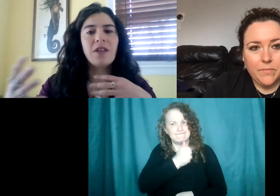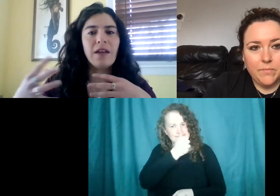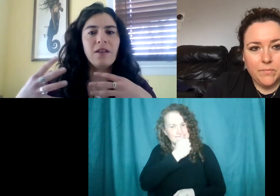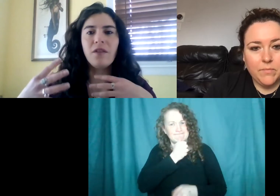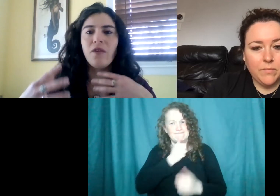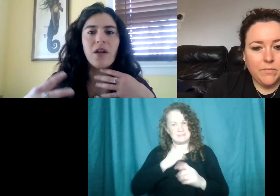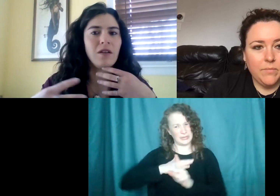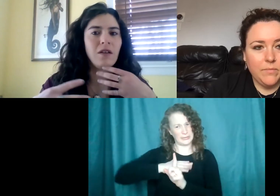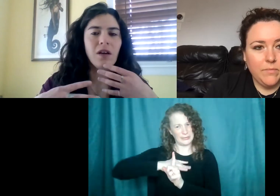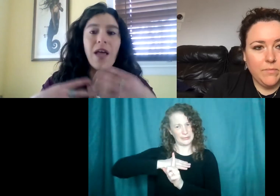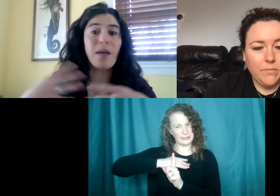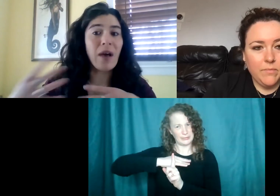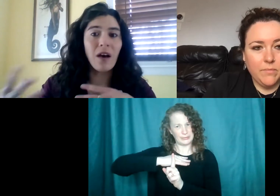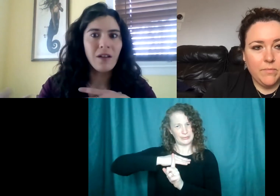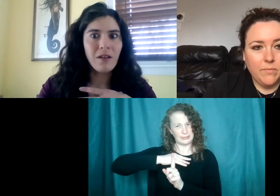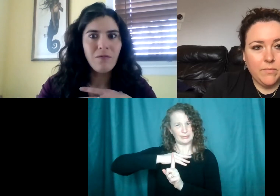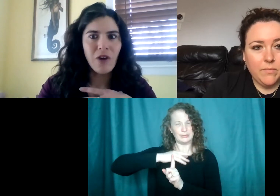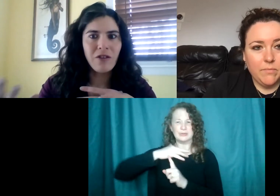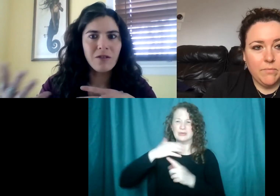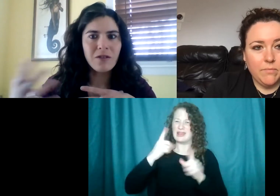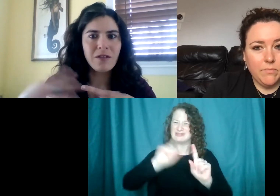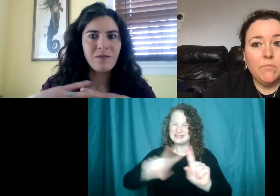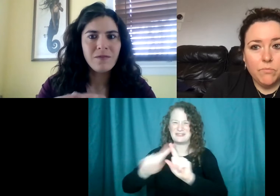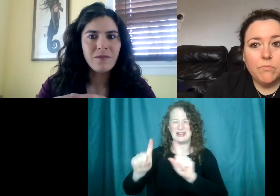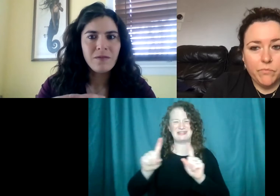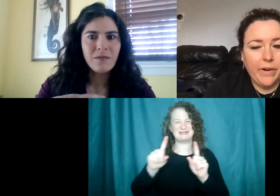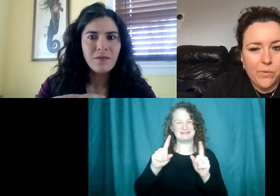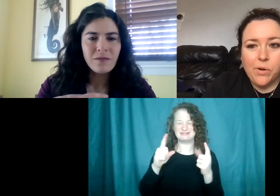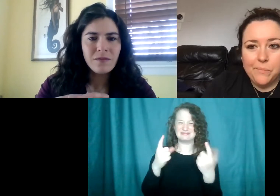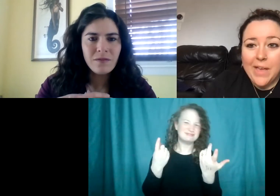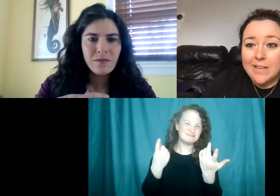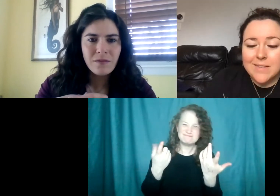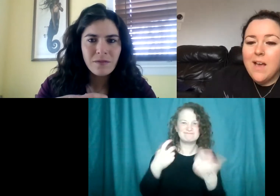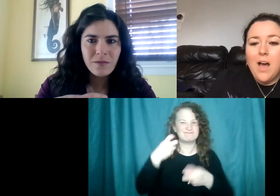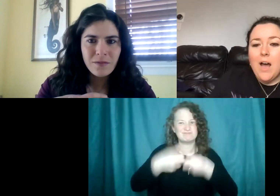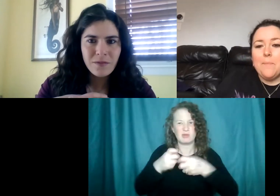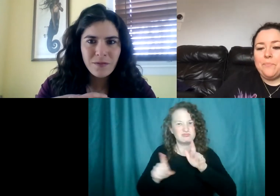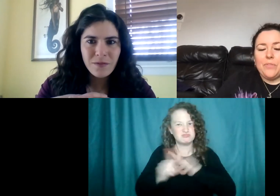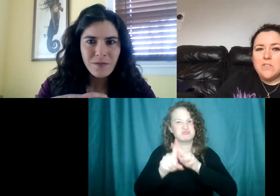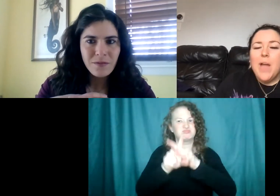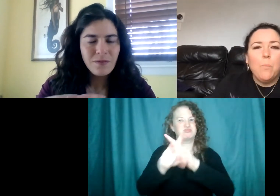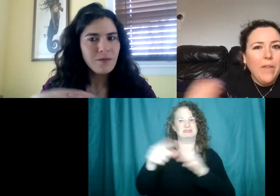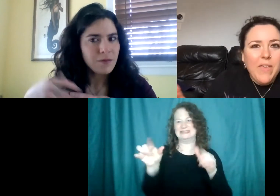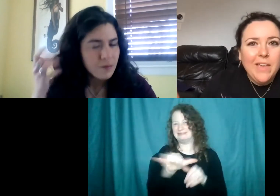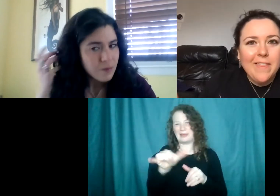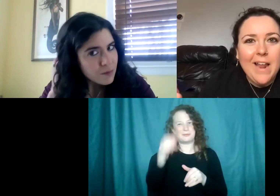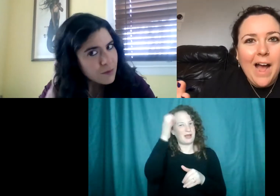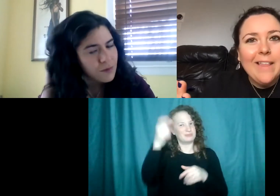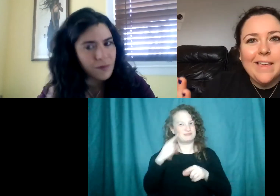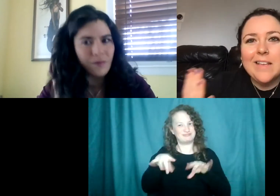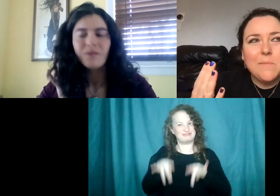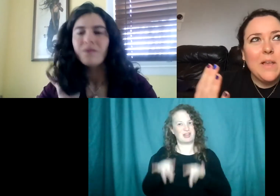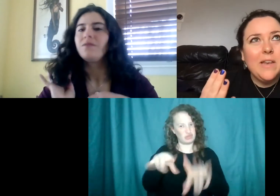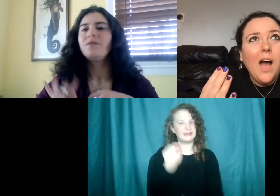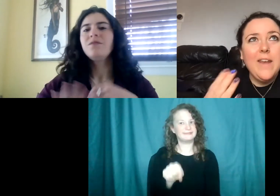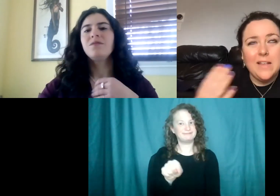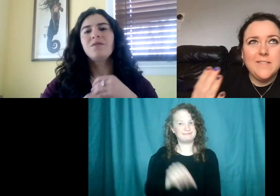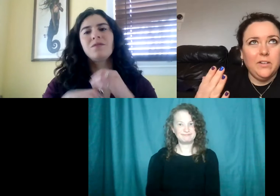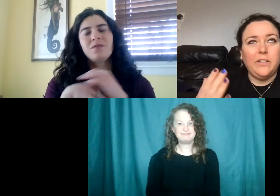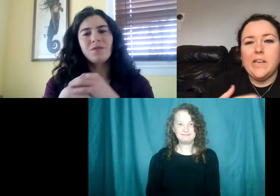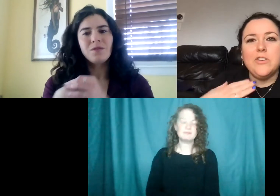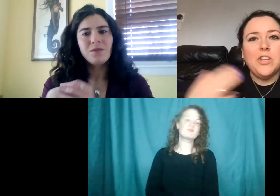thresholds and different abiotic thresholds. Very cool. Thanks. So yeah, one thing that I think is